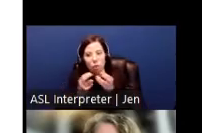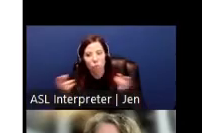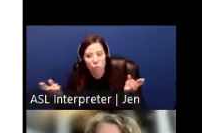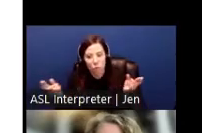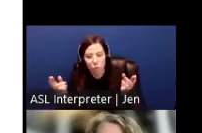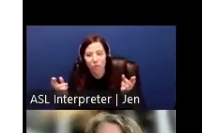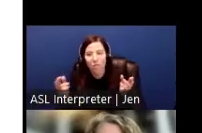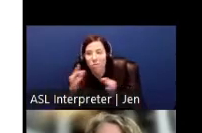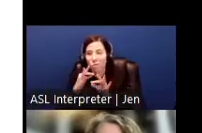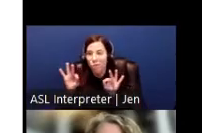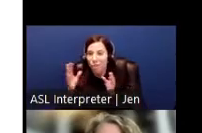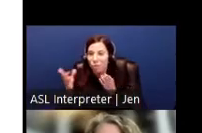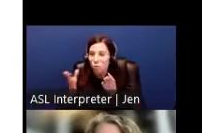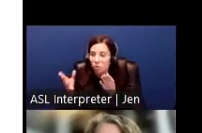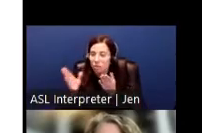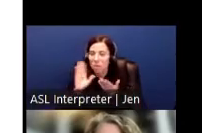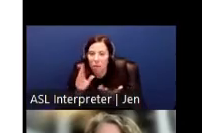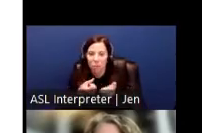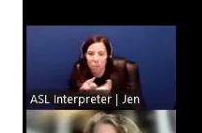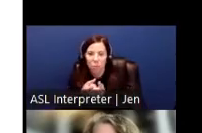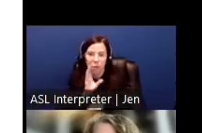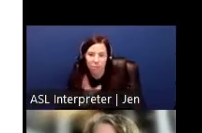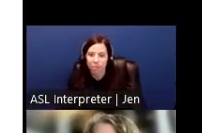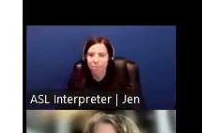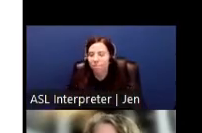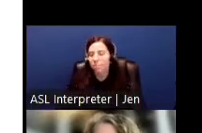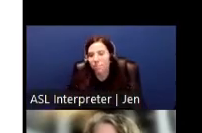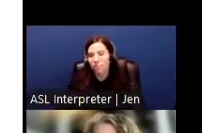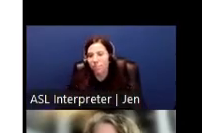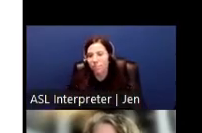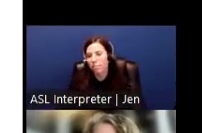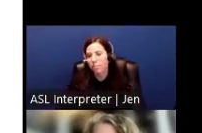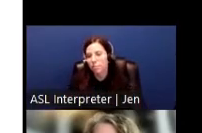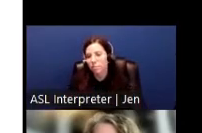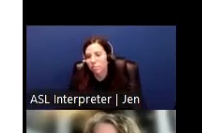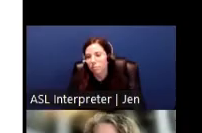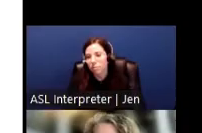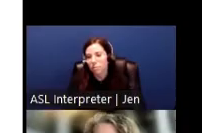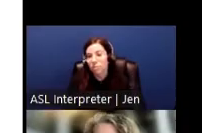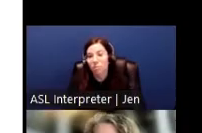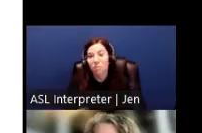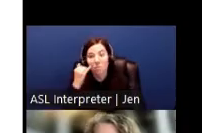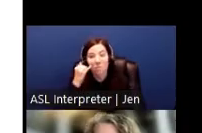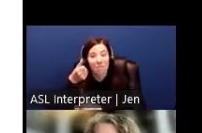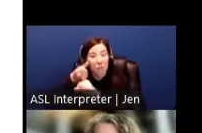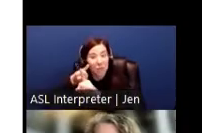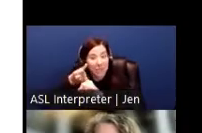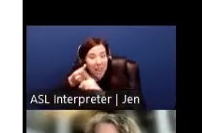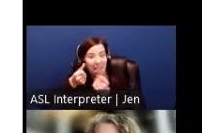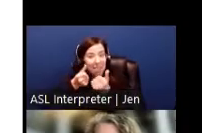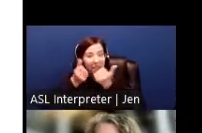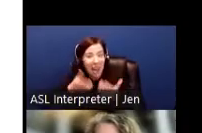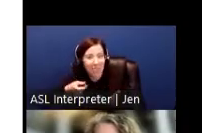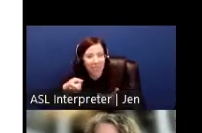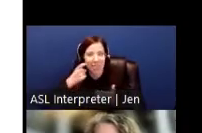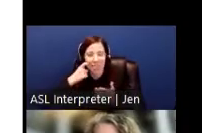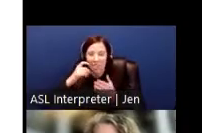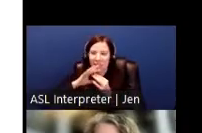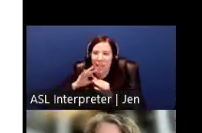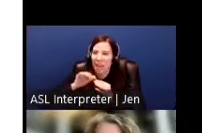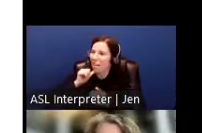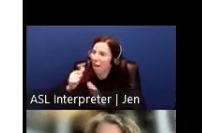bono services that may be of support to them. And so if you are an advocate here, as he stated, and you're not legal